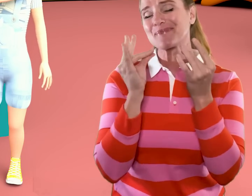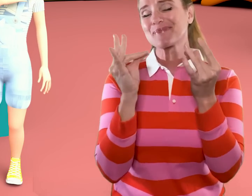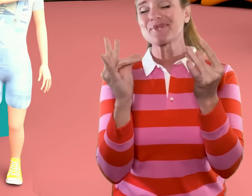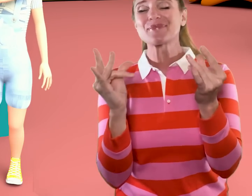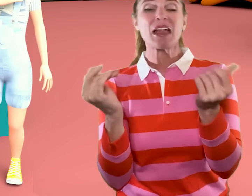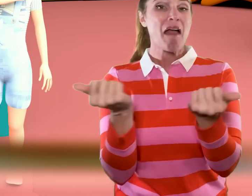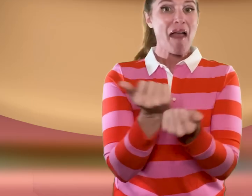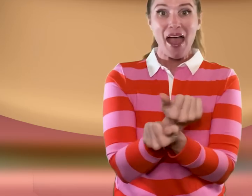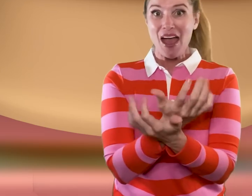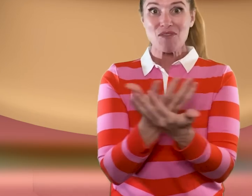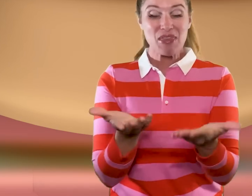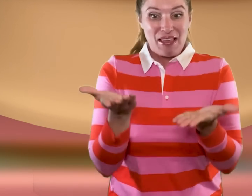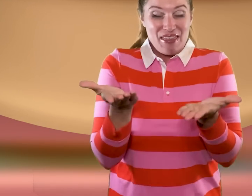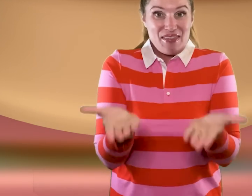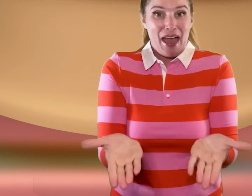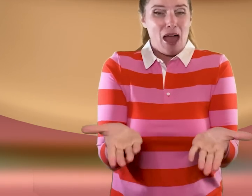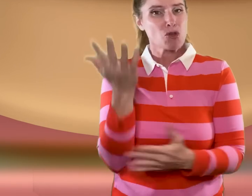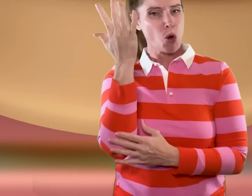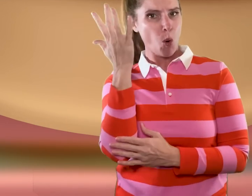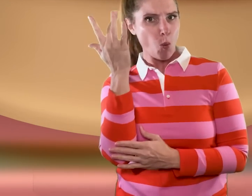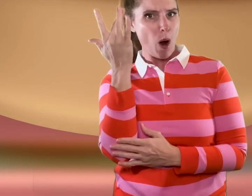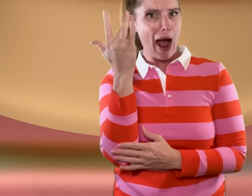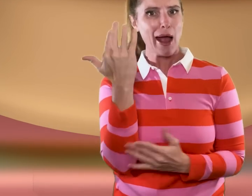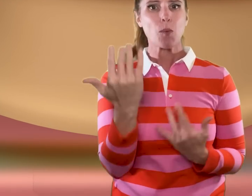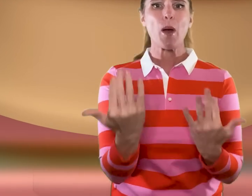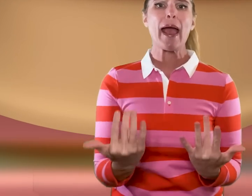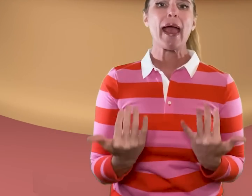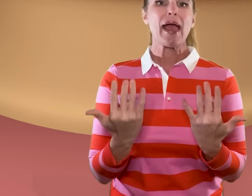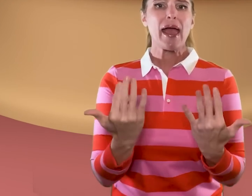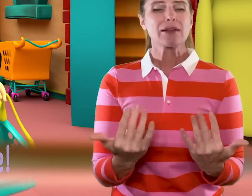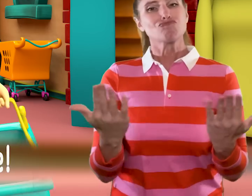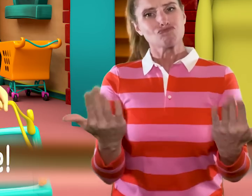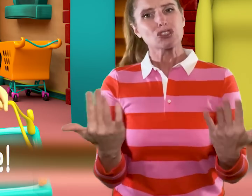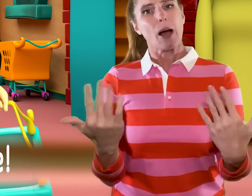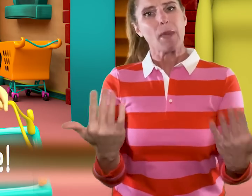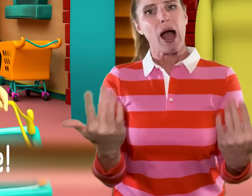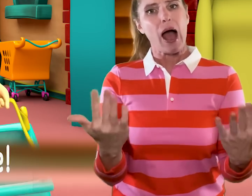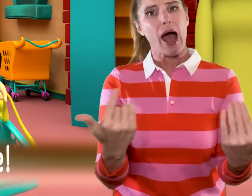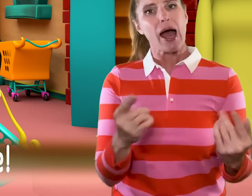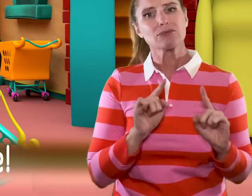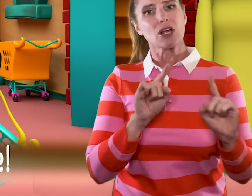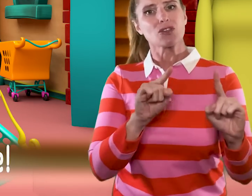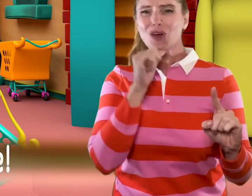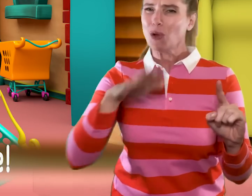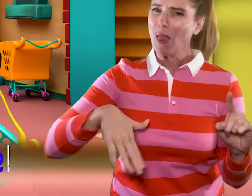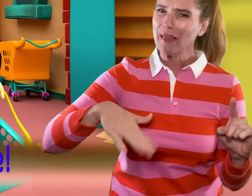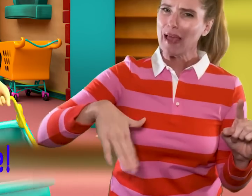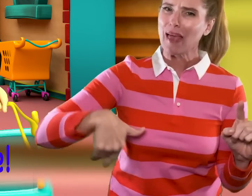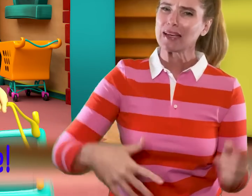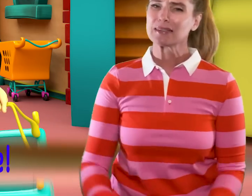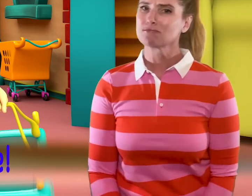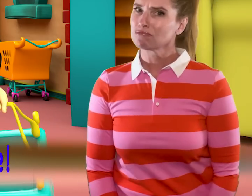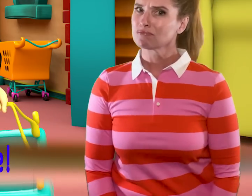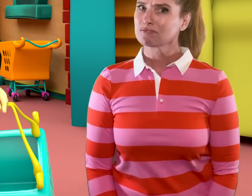to eat everything is there so why the away come on let's go and don't be